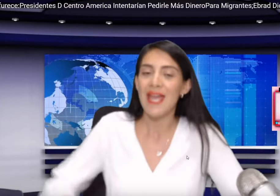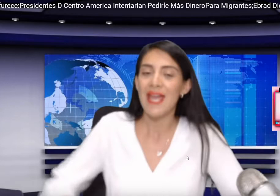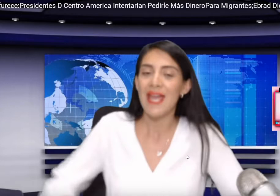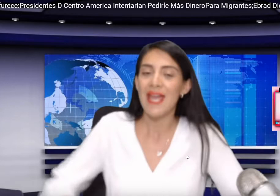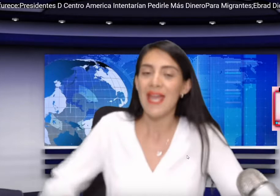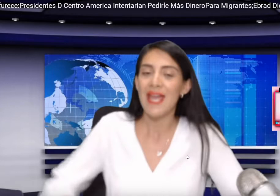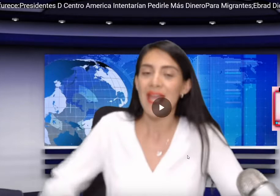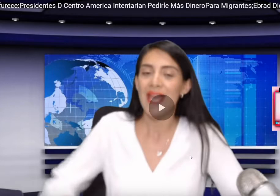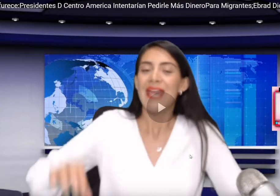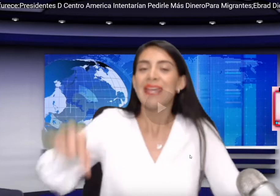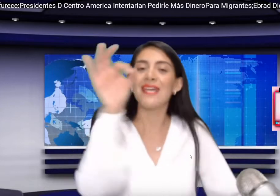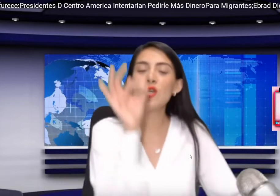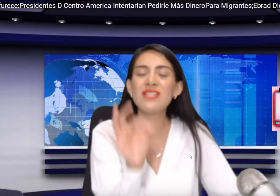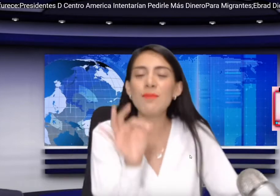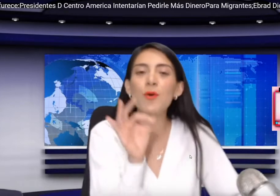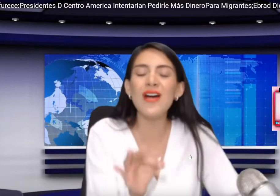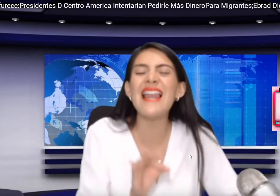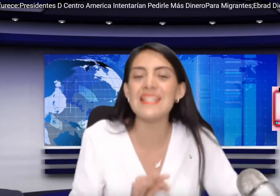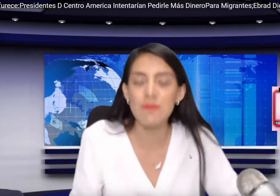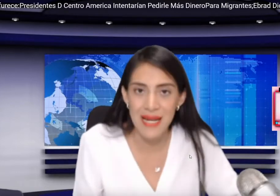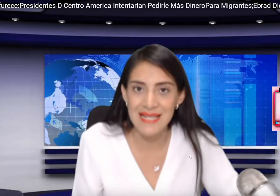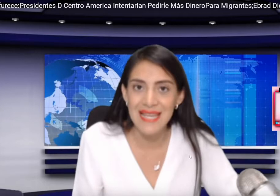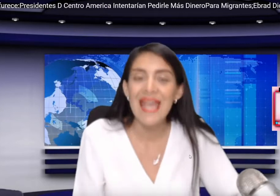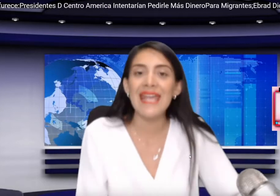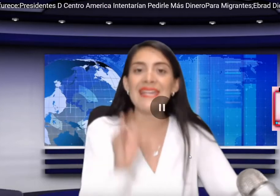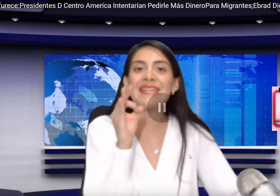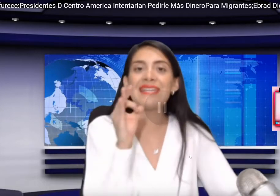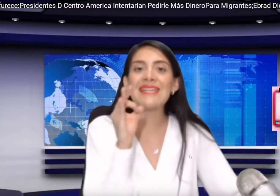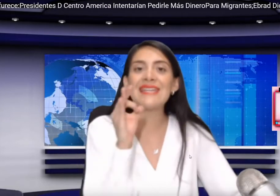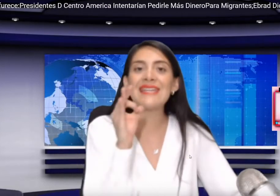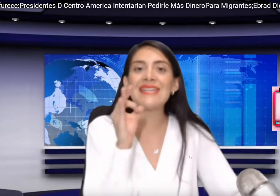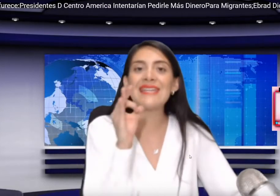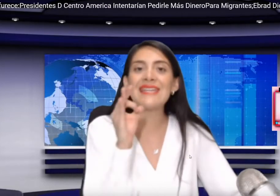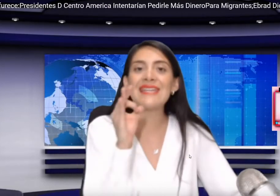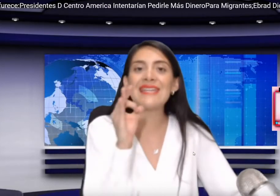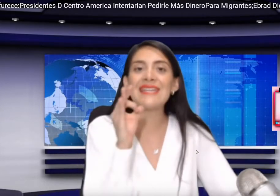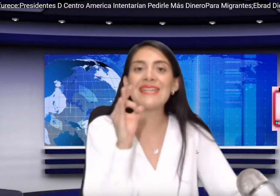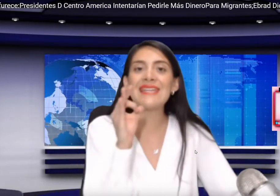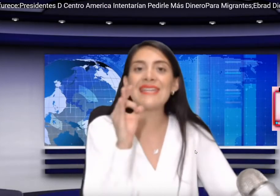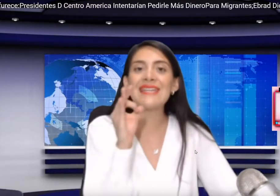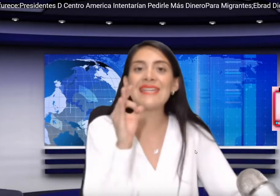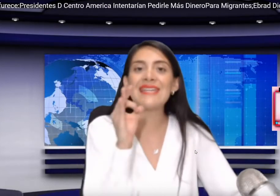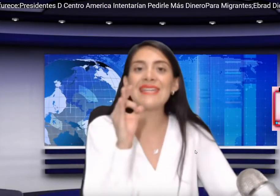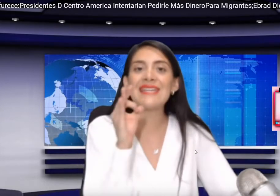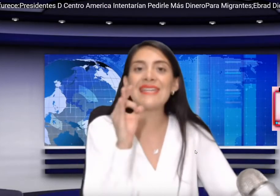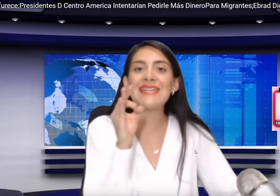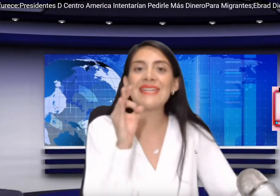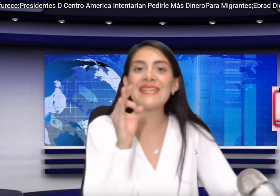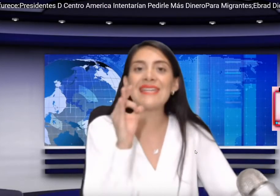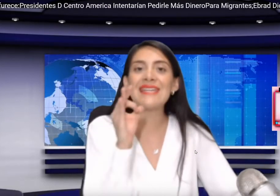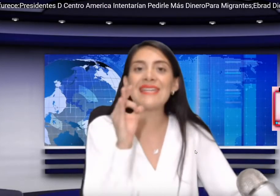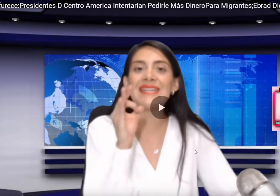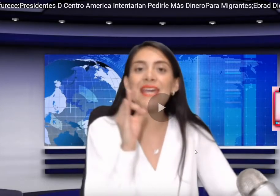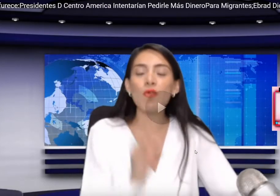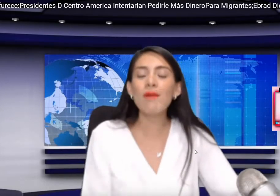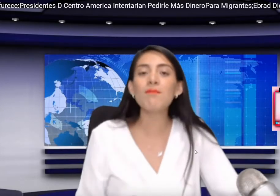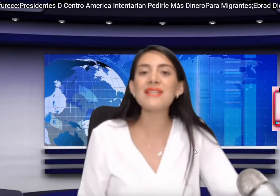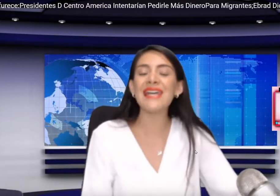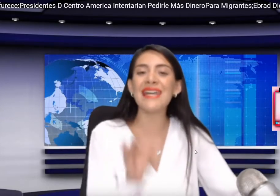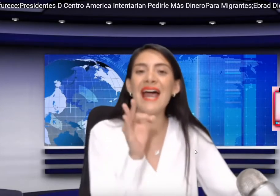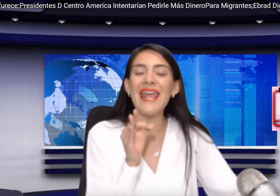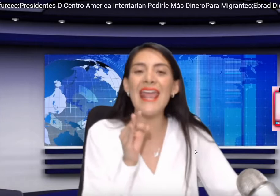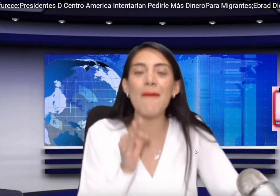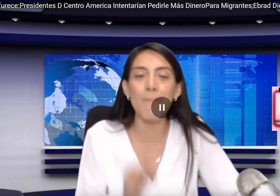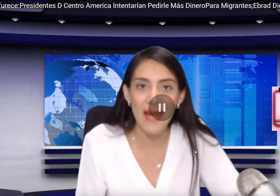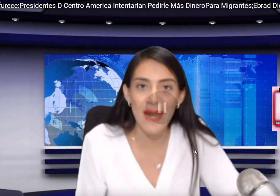little men. Quien no se ponga las pilas y que If they are not going to get into action, no empiece